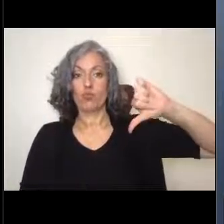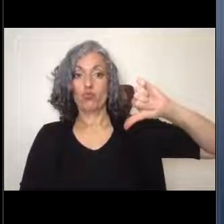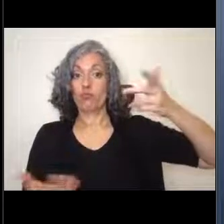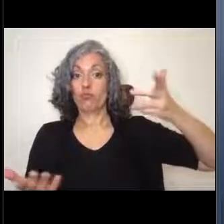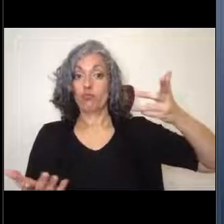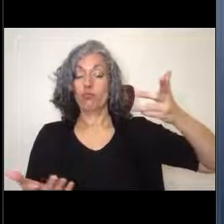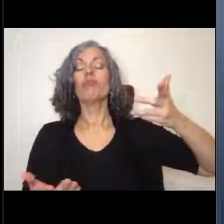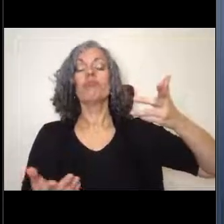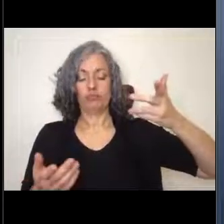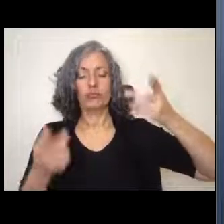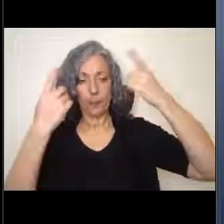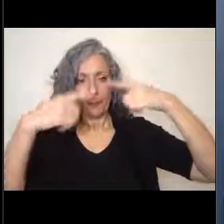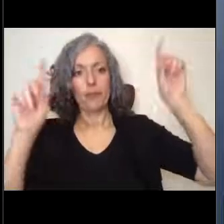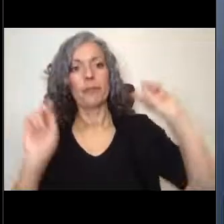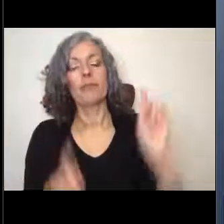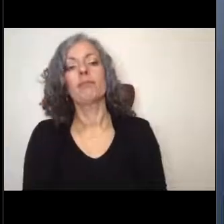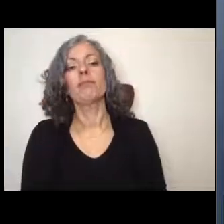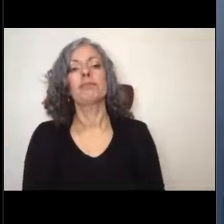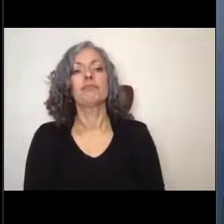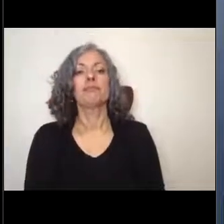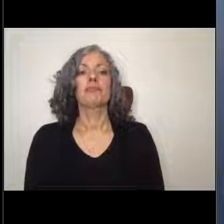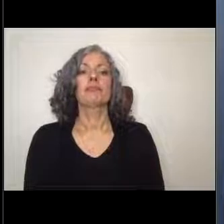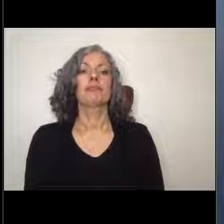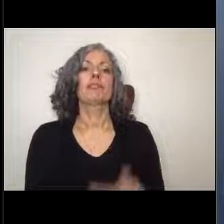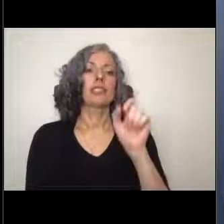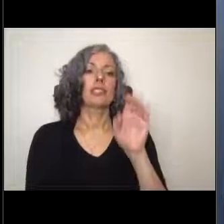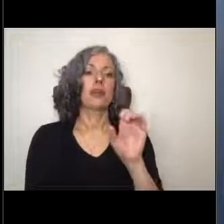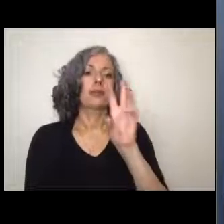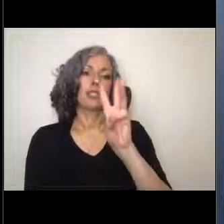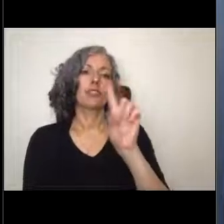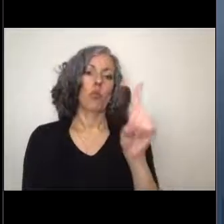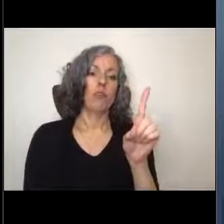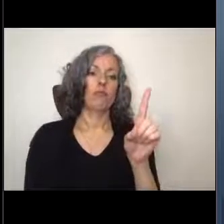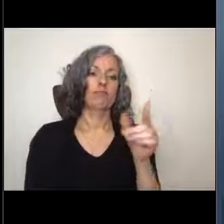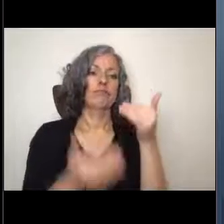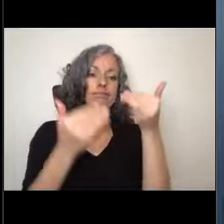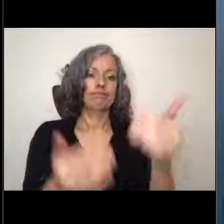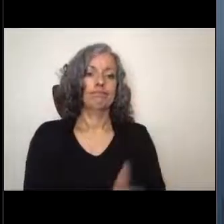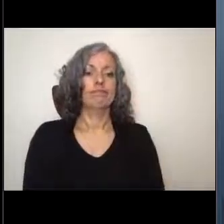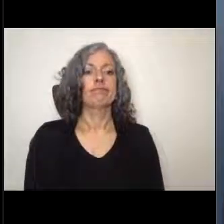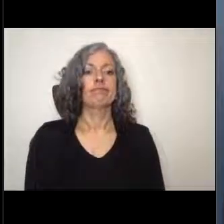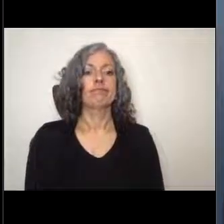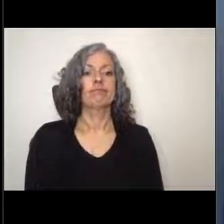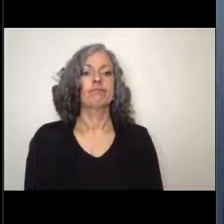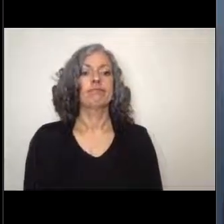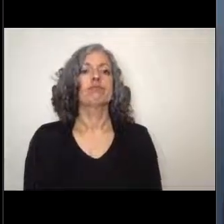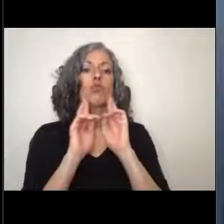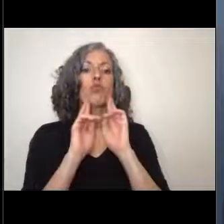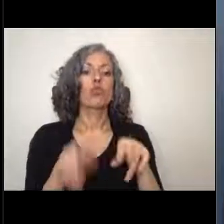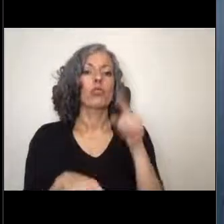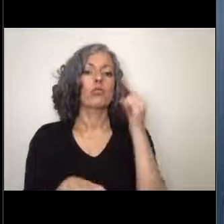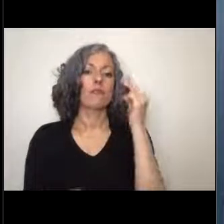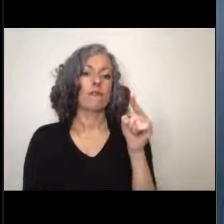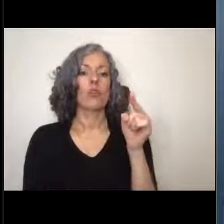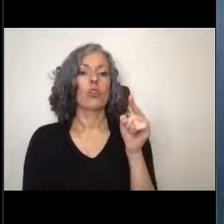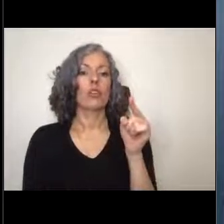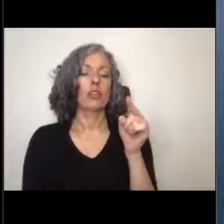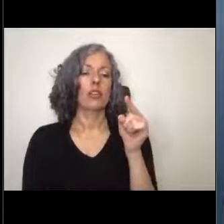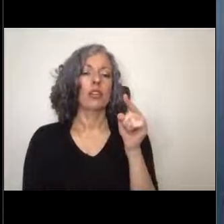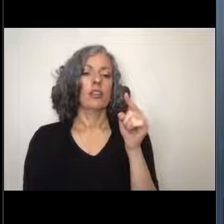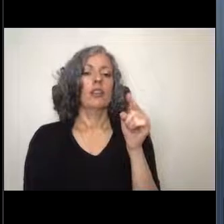carries. Gertej, tab 61. Tab 61 is a request for Caltrans to directly negotiate